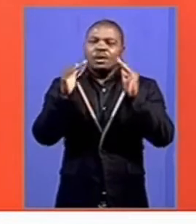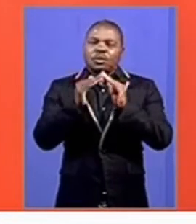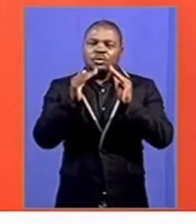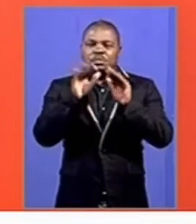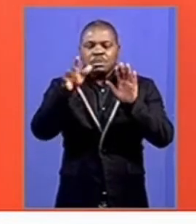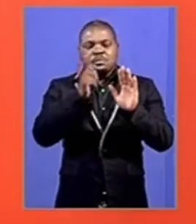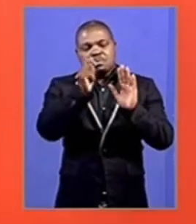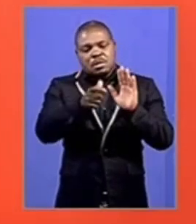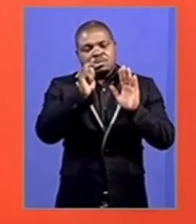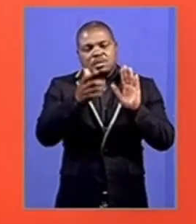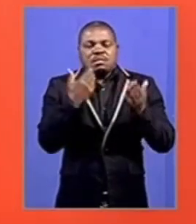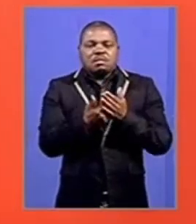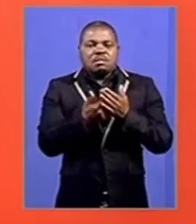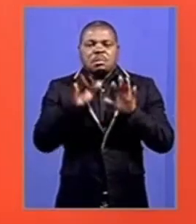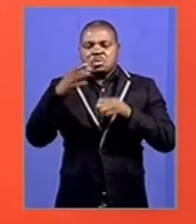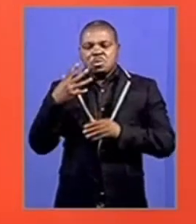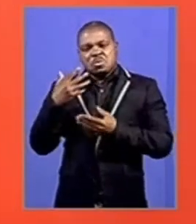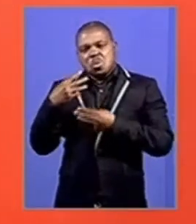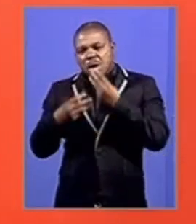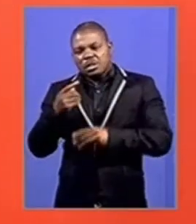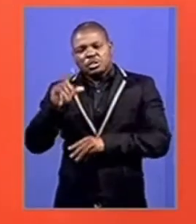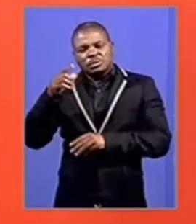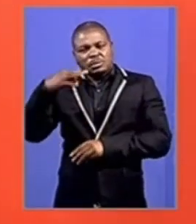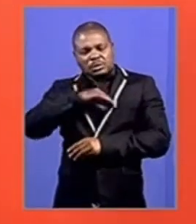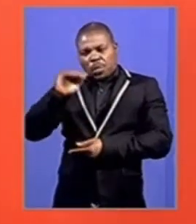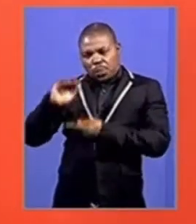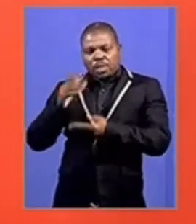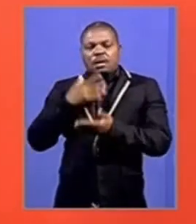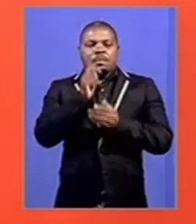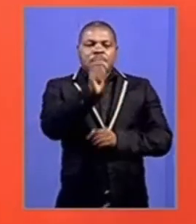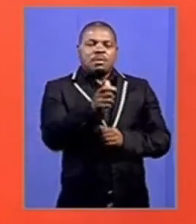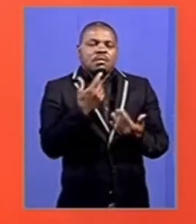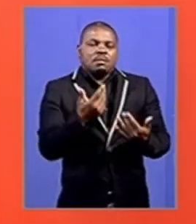into low-income housing, into free housing for our people.